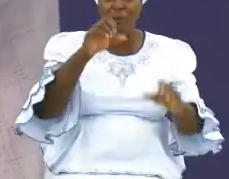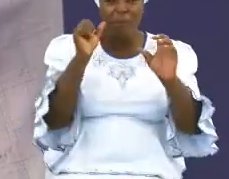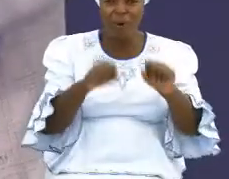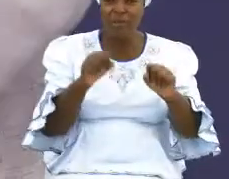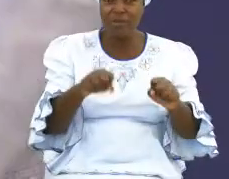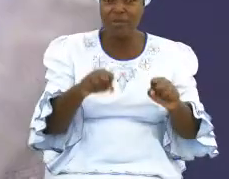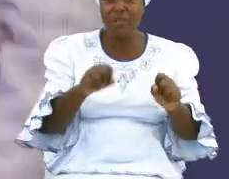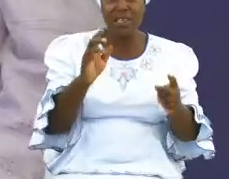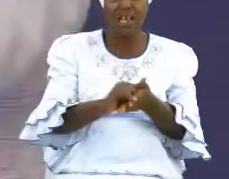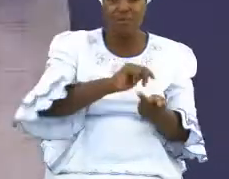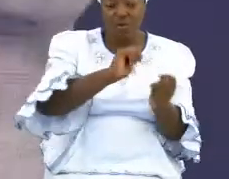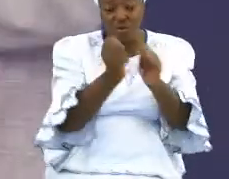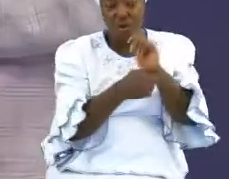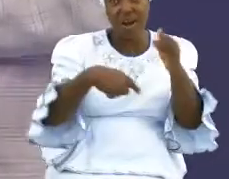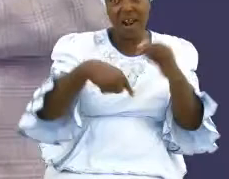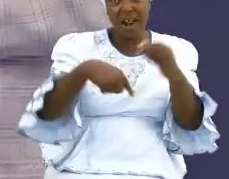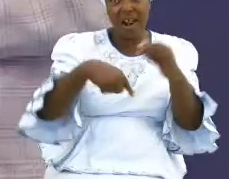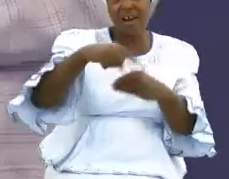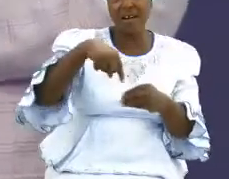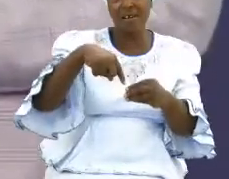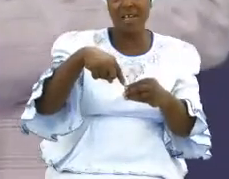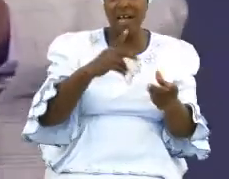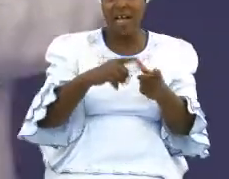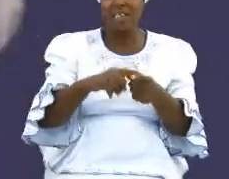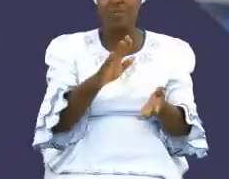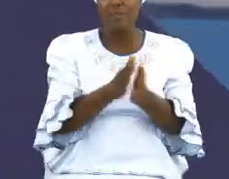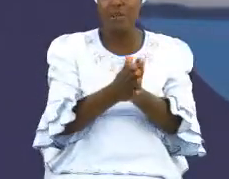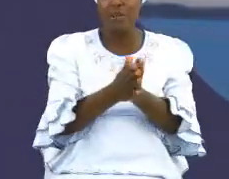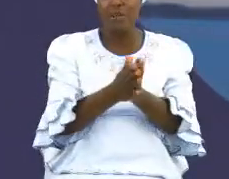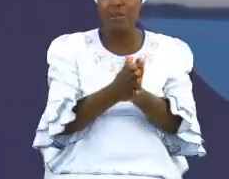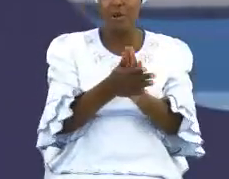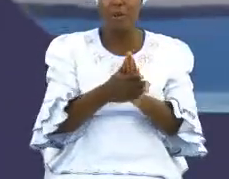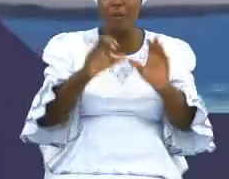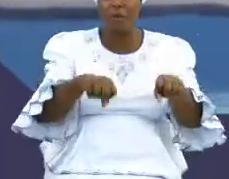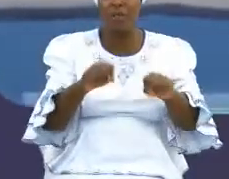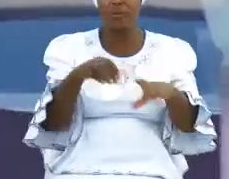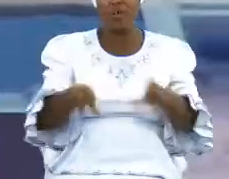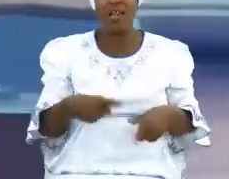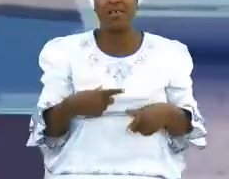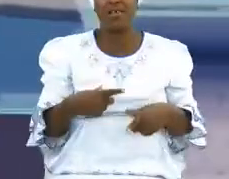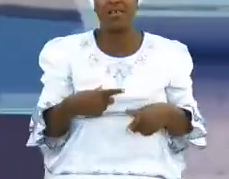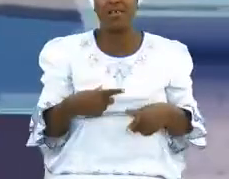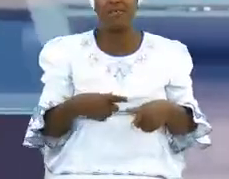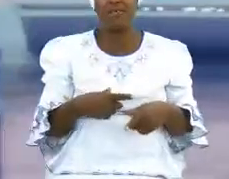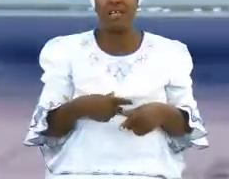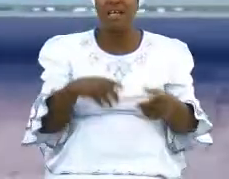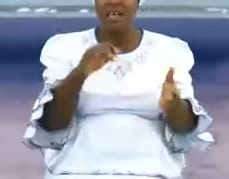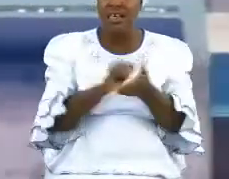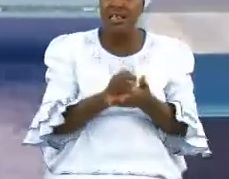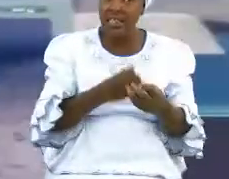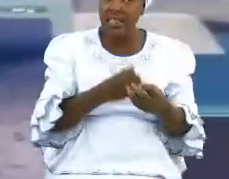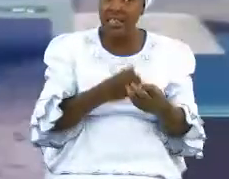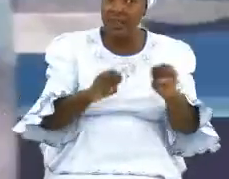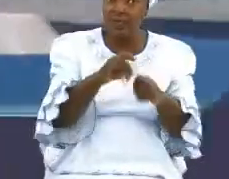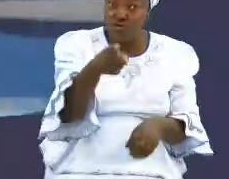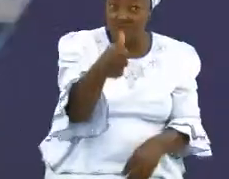will turn around and become possible in your life. That even you